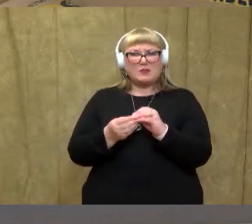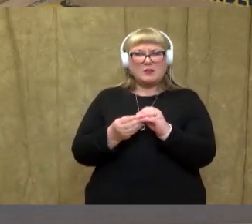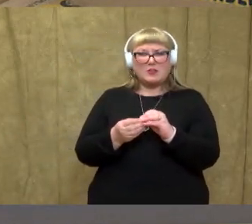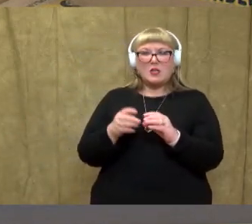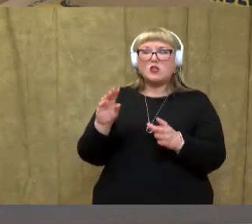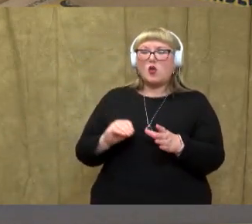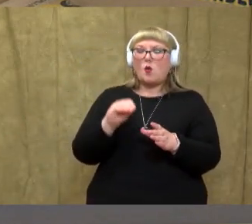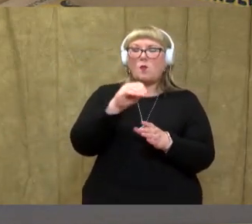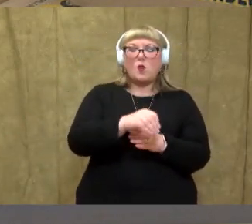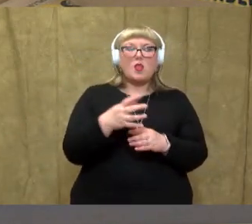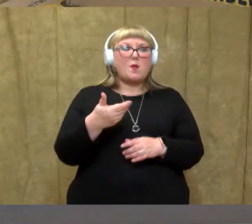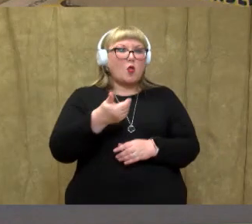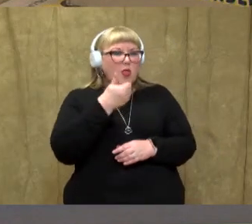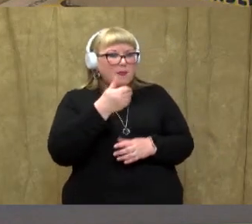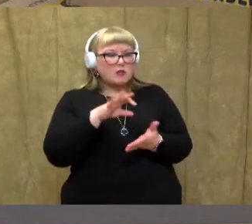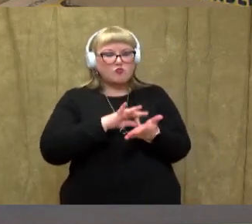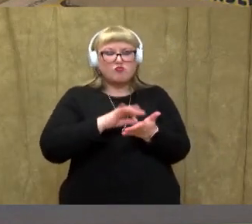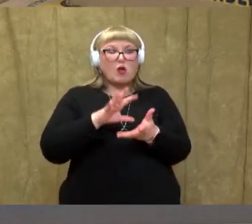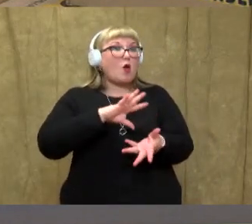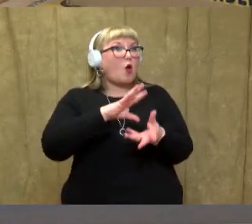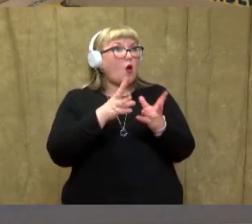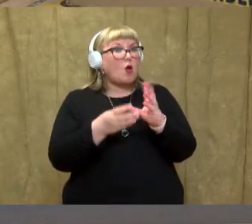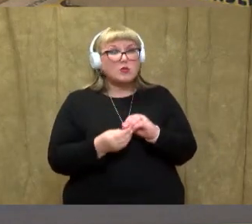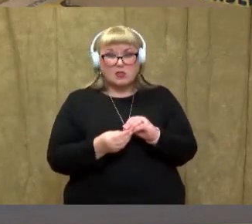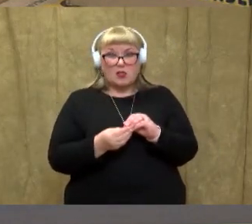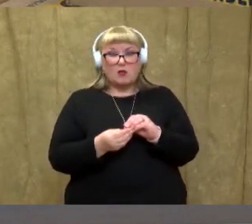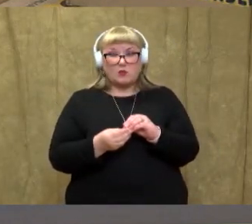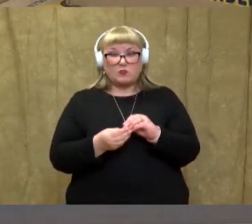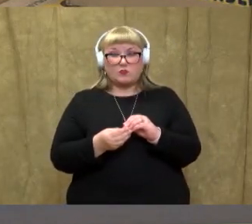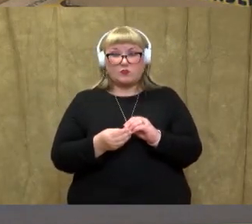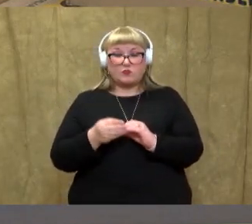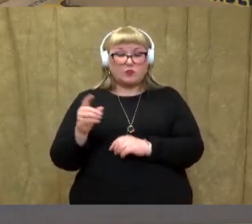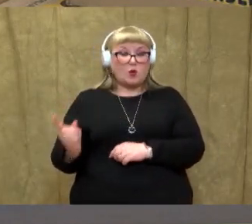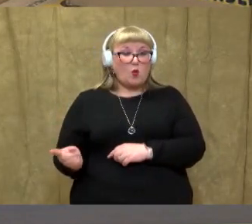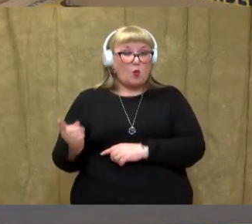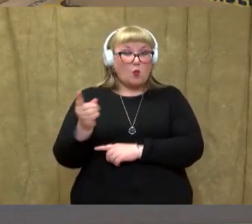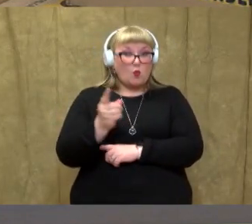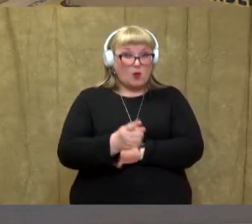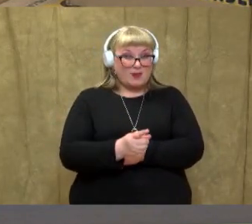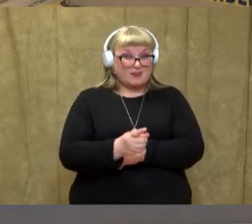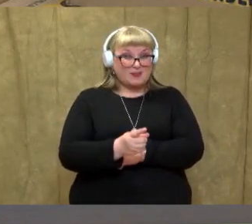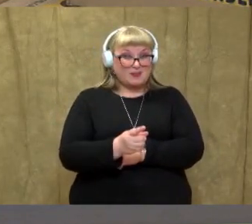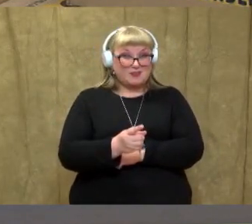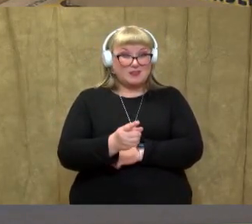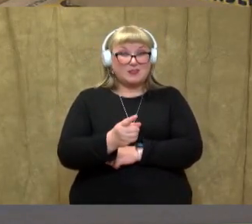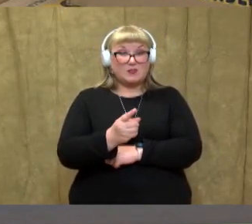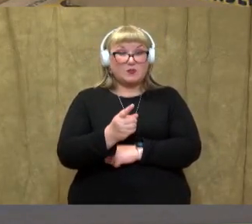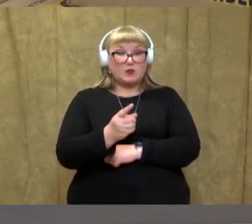and count them all together. You ready to count with me? 1,